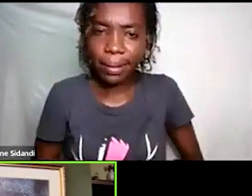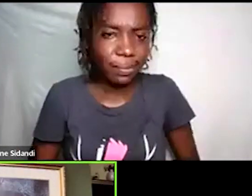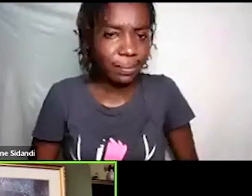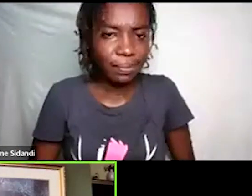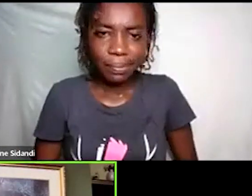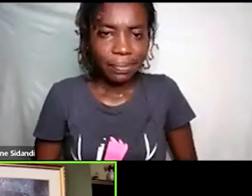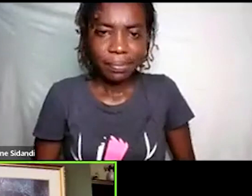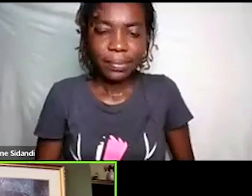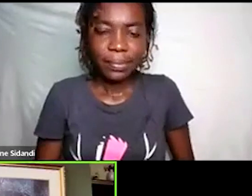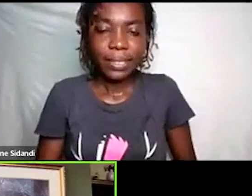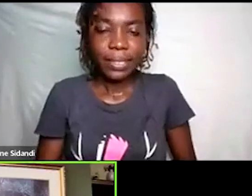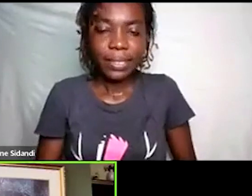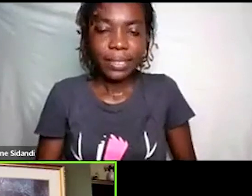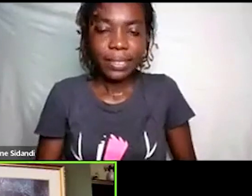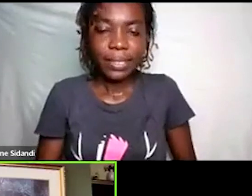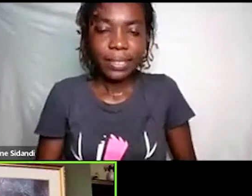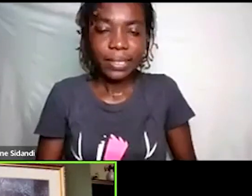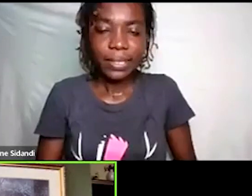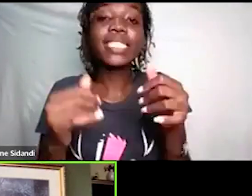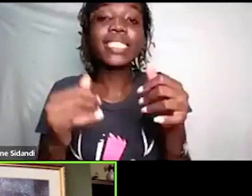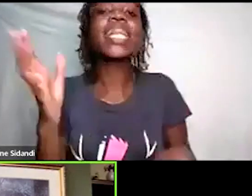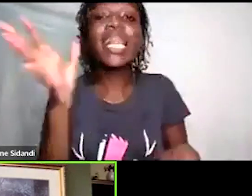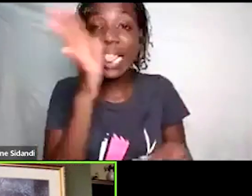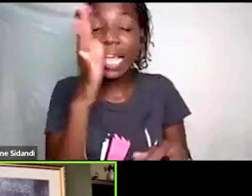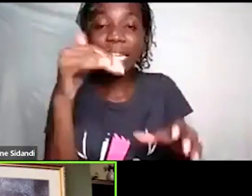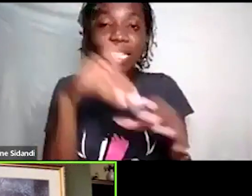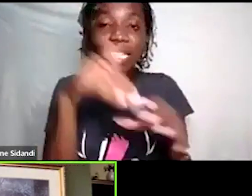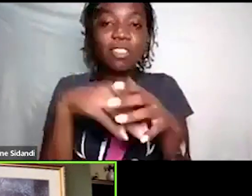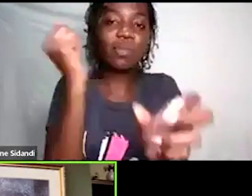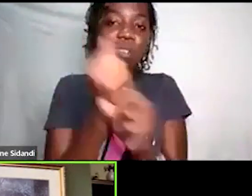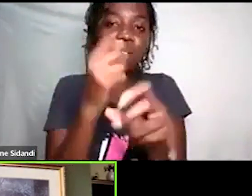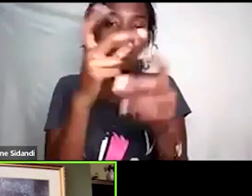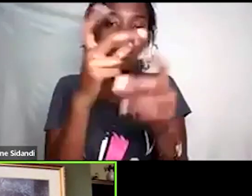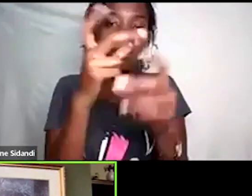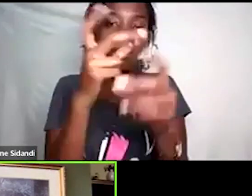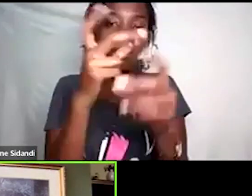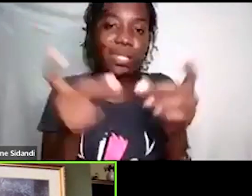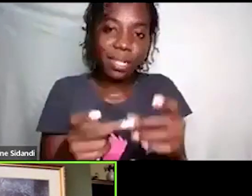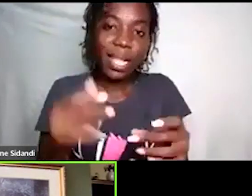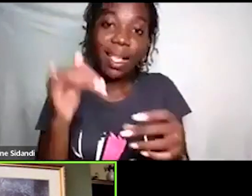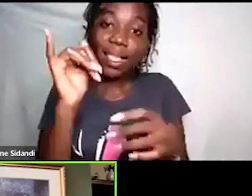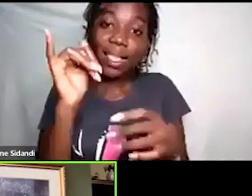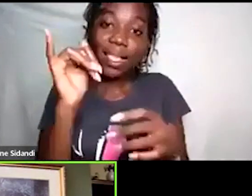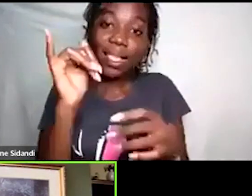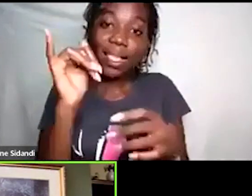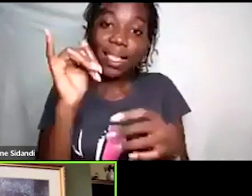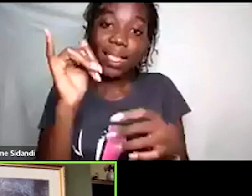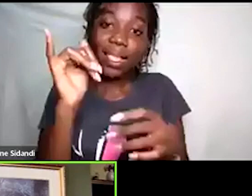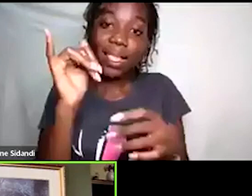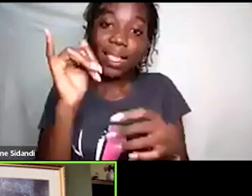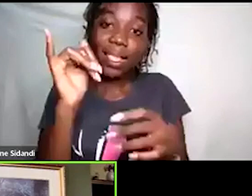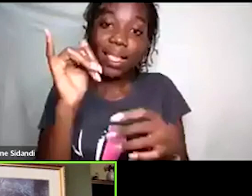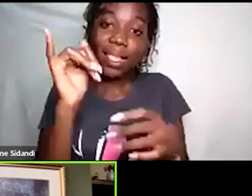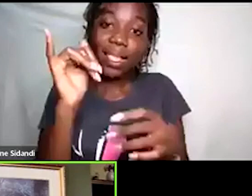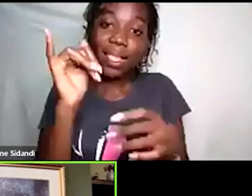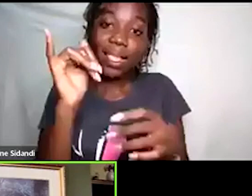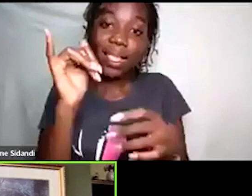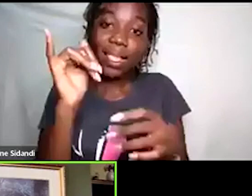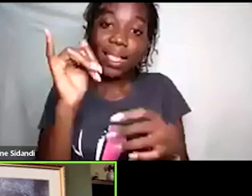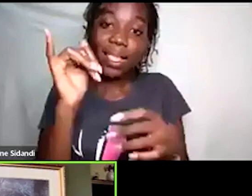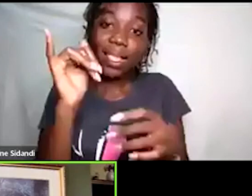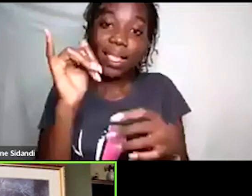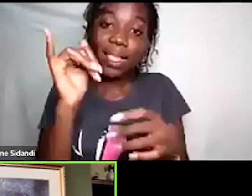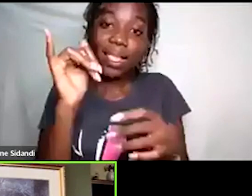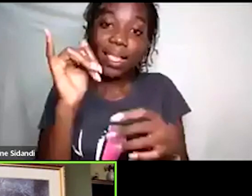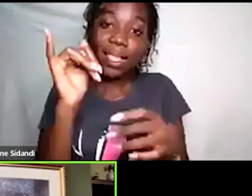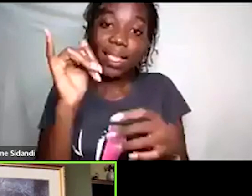cheating in your workplace, is that workplace drama or is it home drama? That's where they overlap. That's the gray. And how